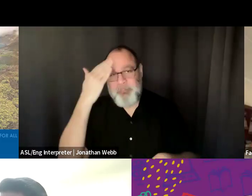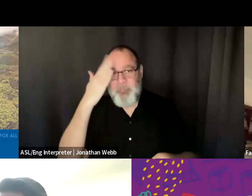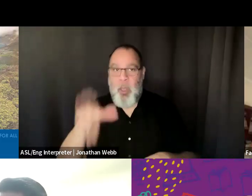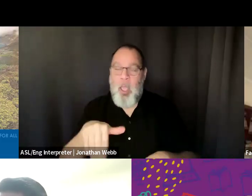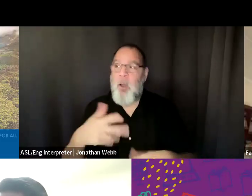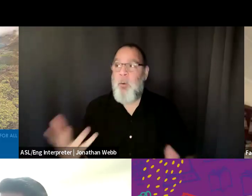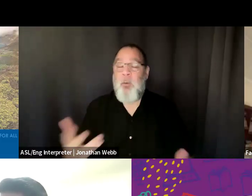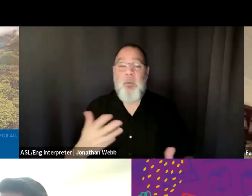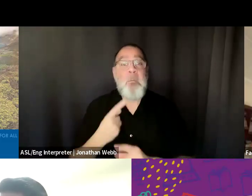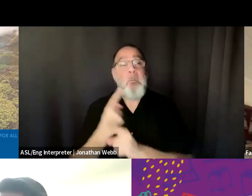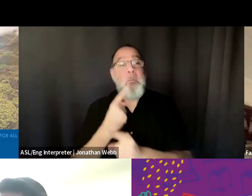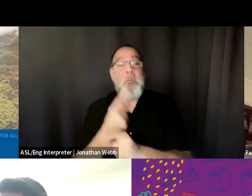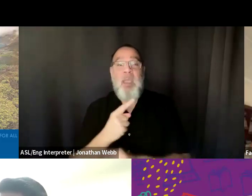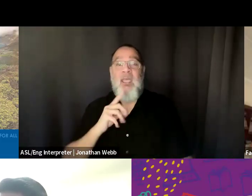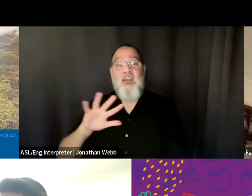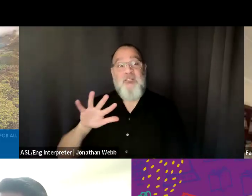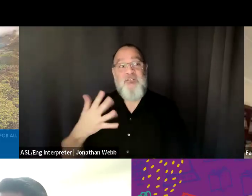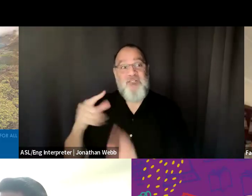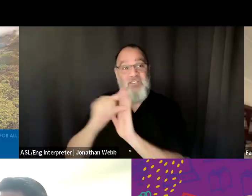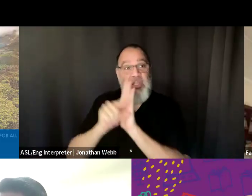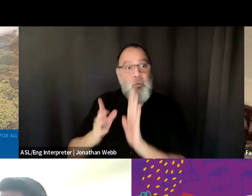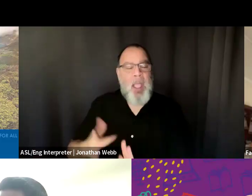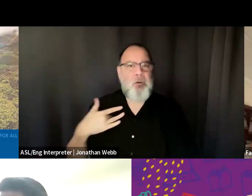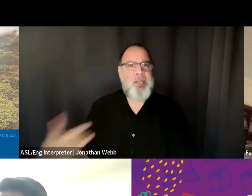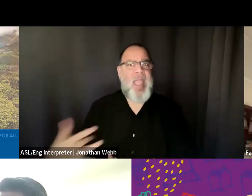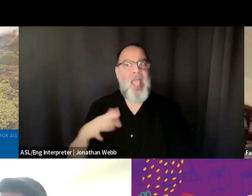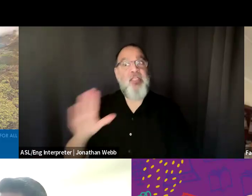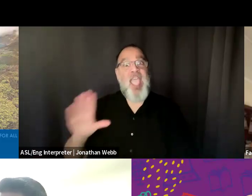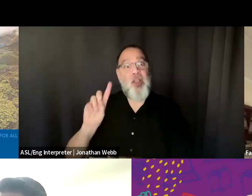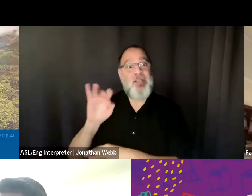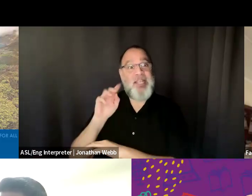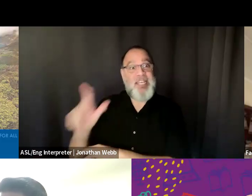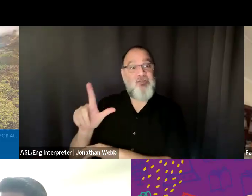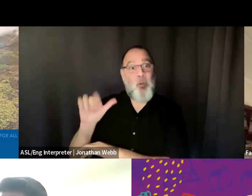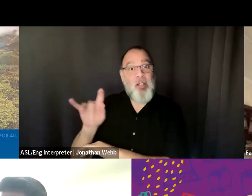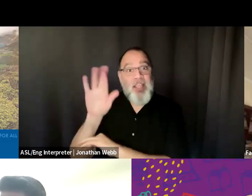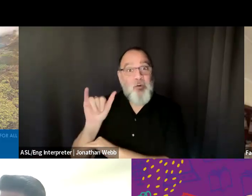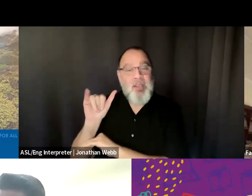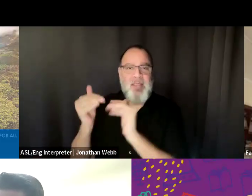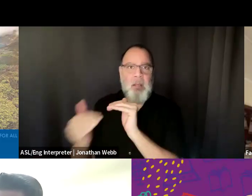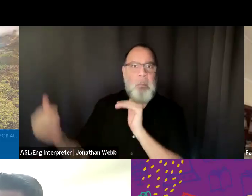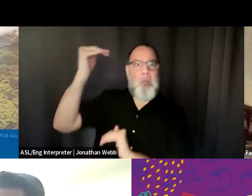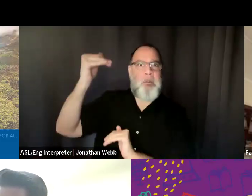the average fifth grader, they're more digital literate than I am right now. And but it's so important.